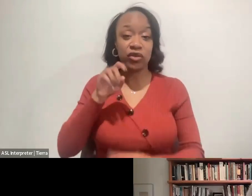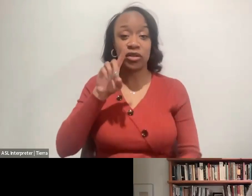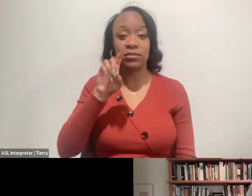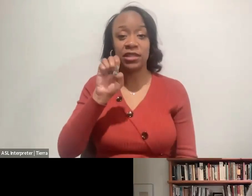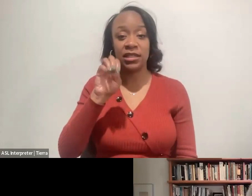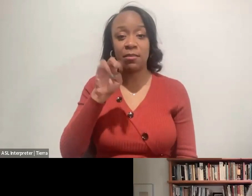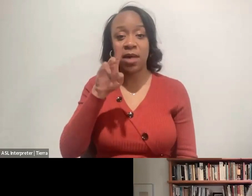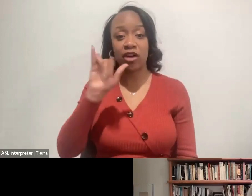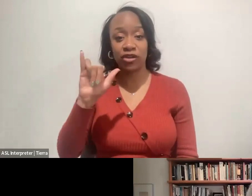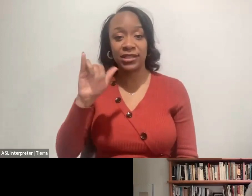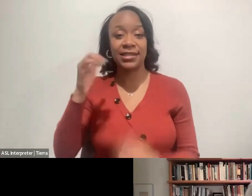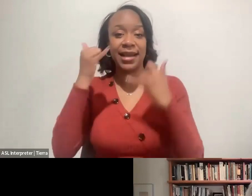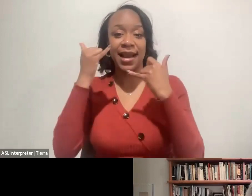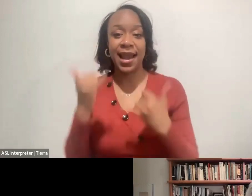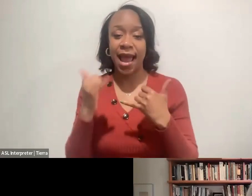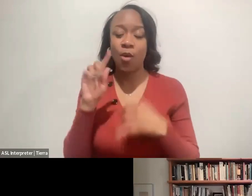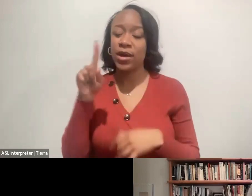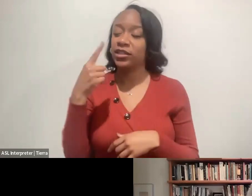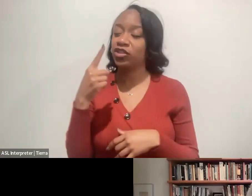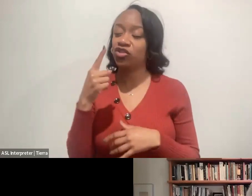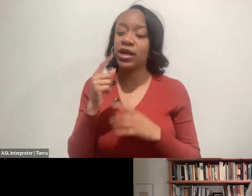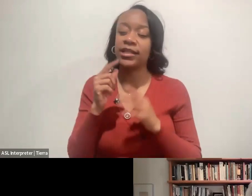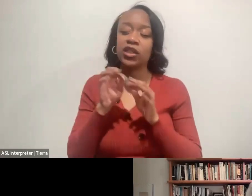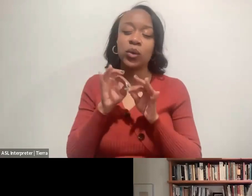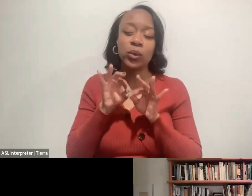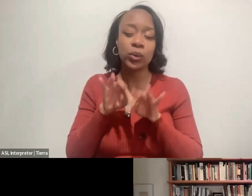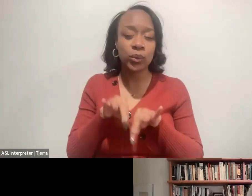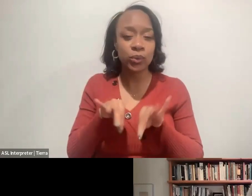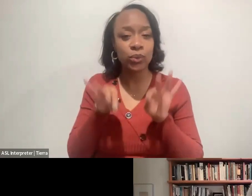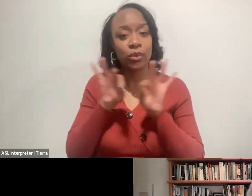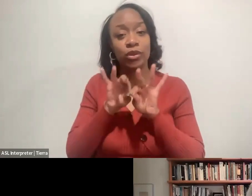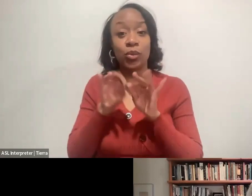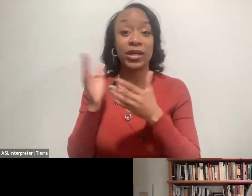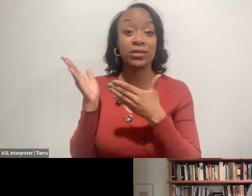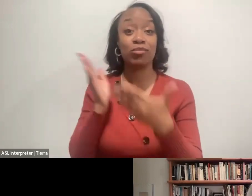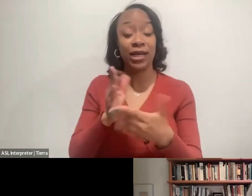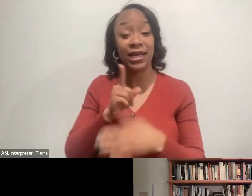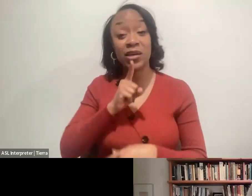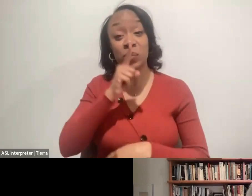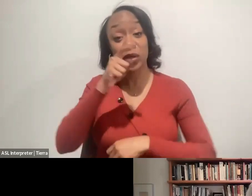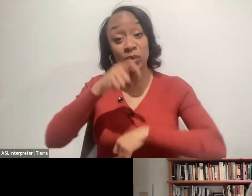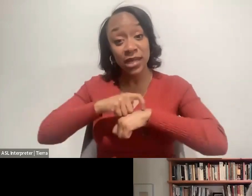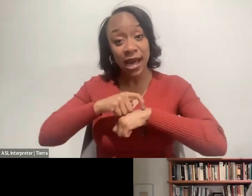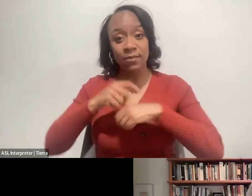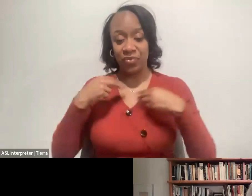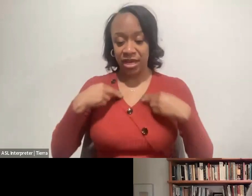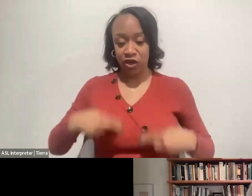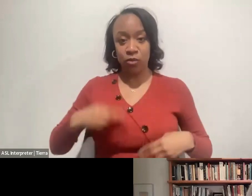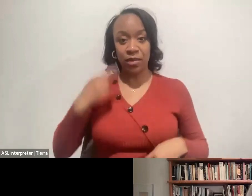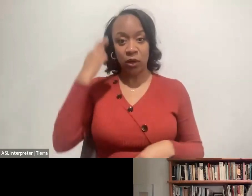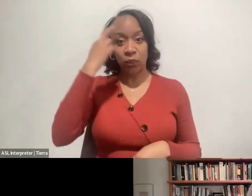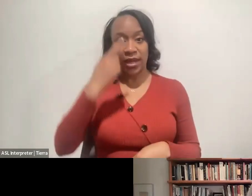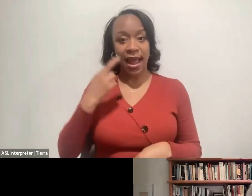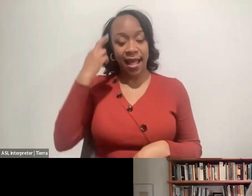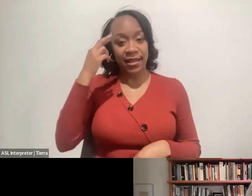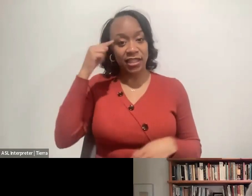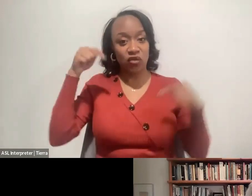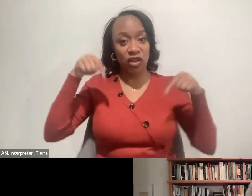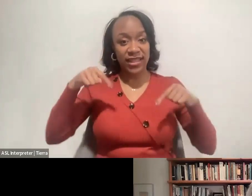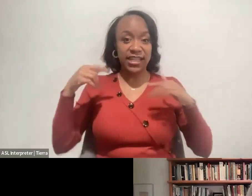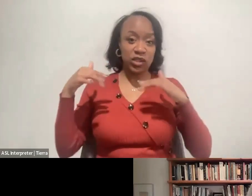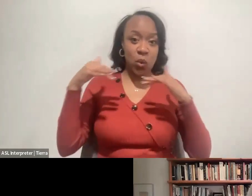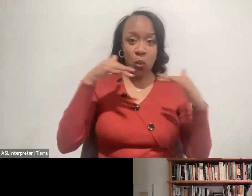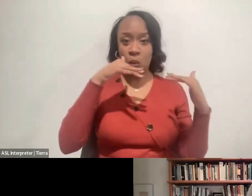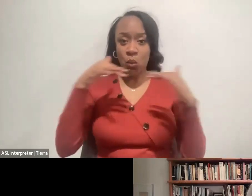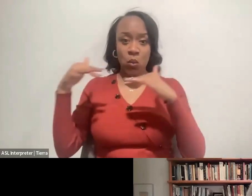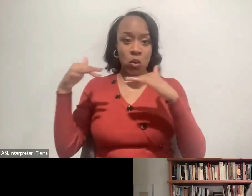Now! Is just crucial. It is bringing us in real time the human realities of this war